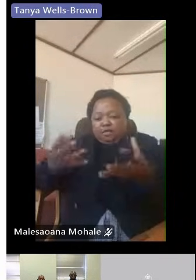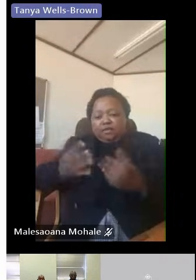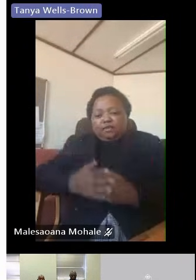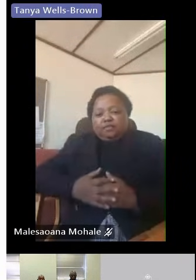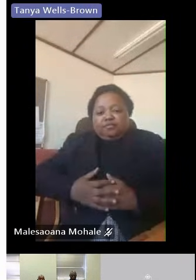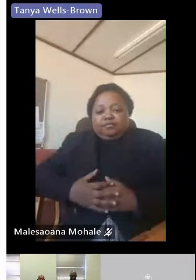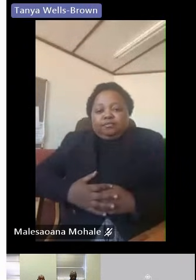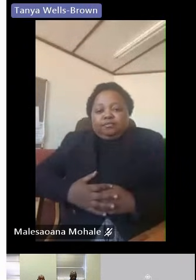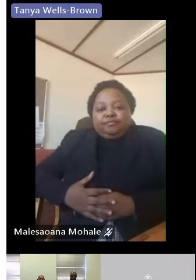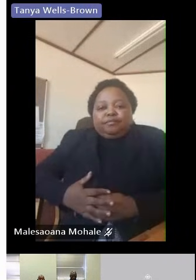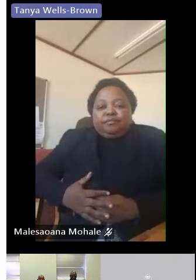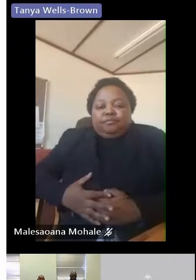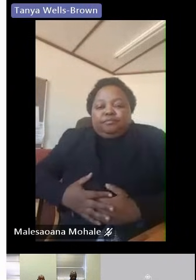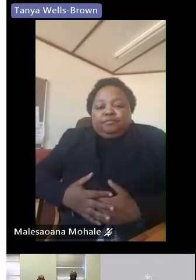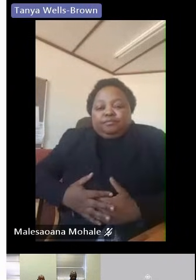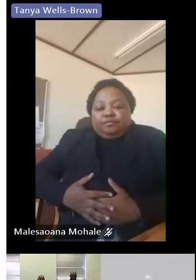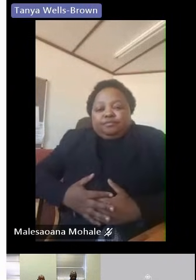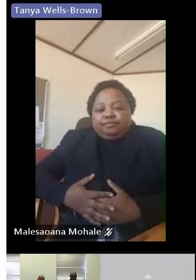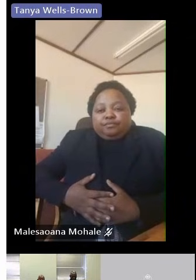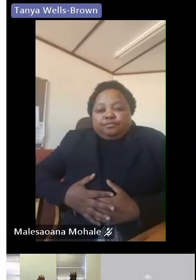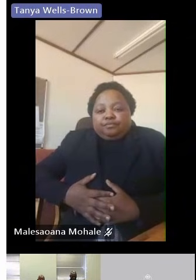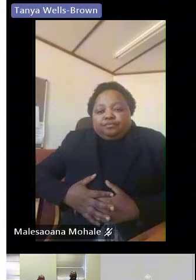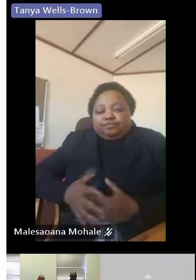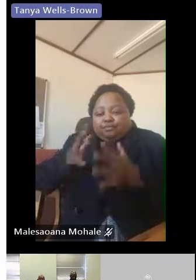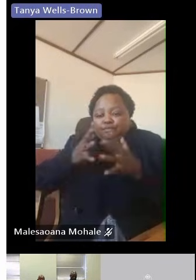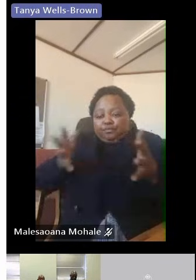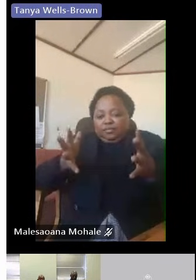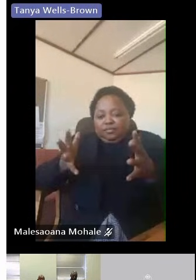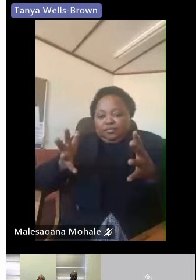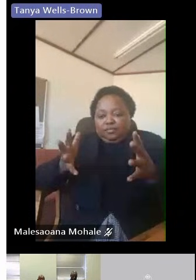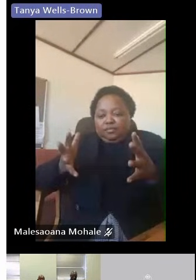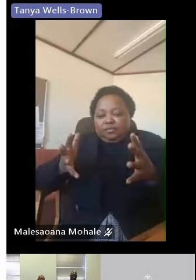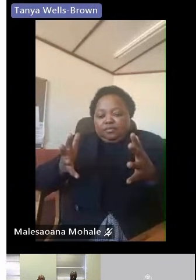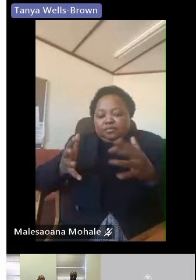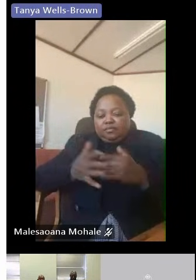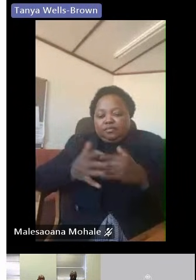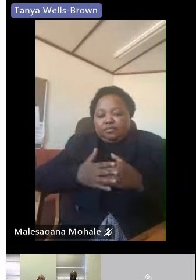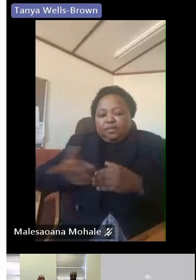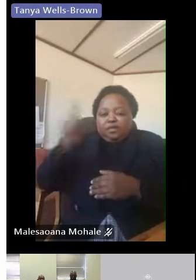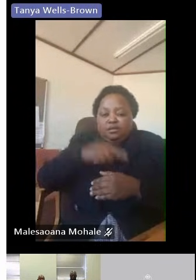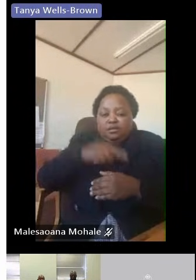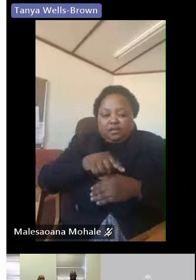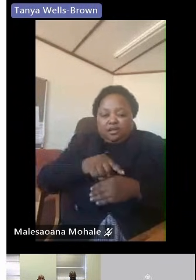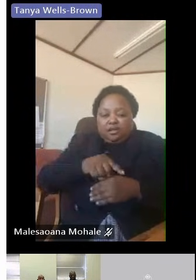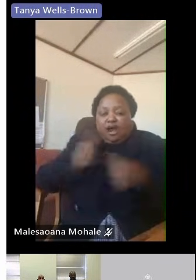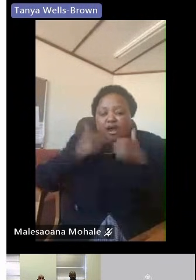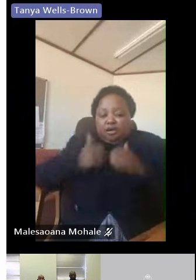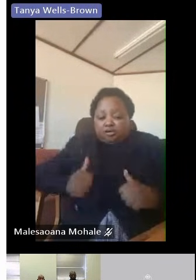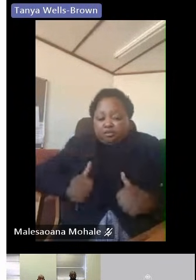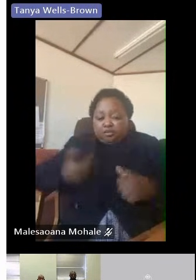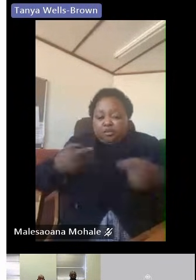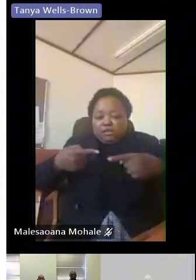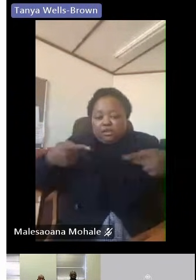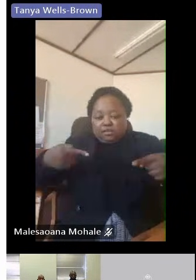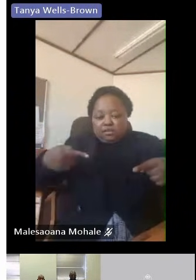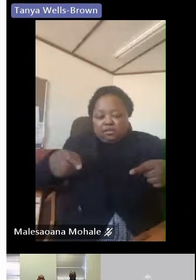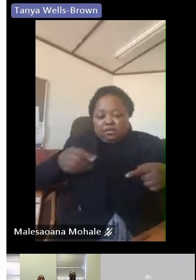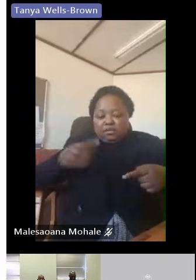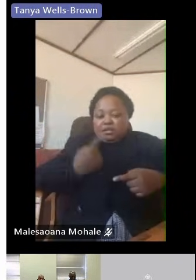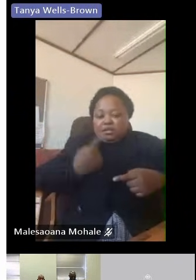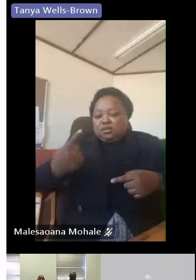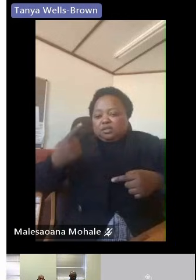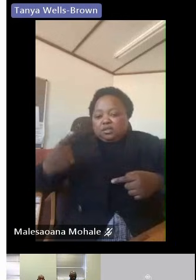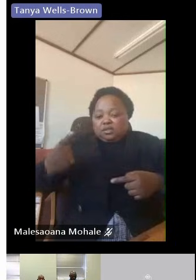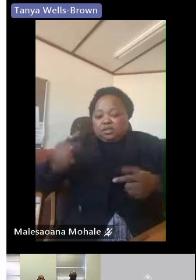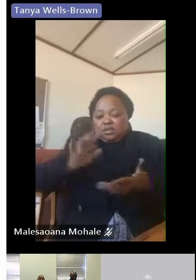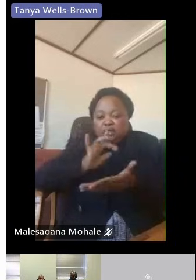There are big data and accountability gaps. Each sector holds their sort of separate records. So recording is actually quite well